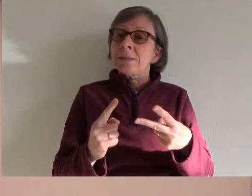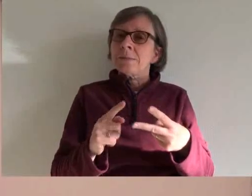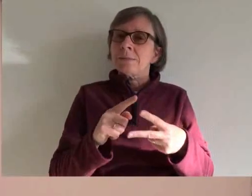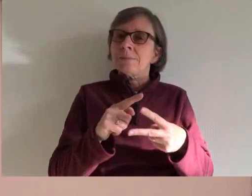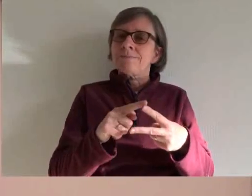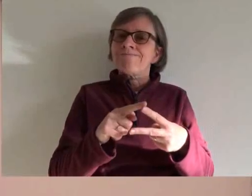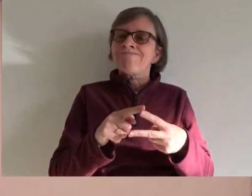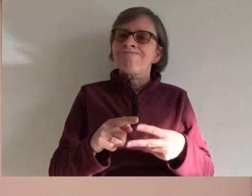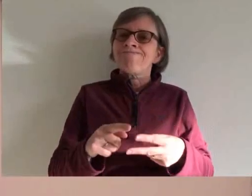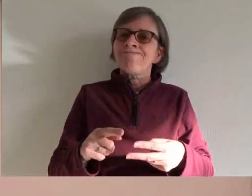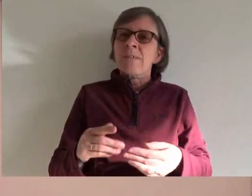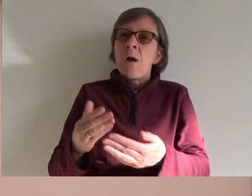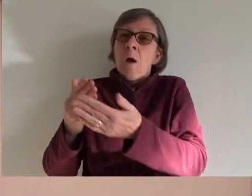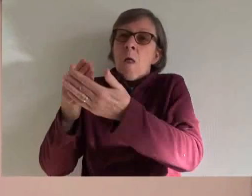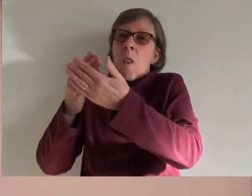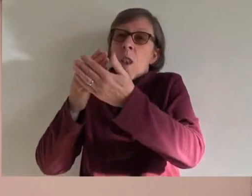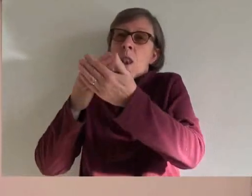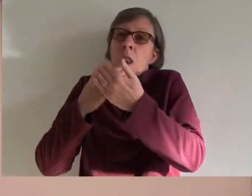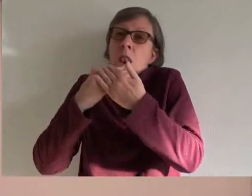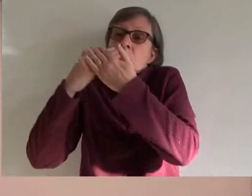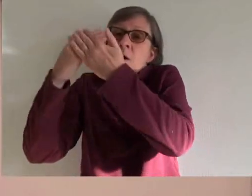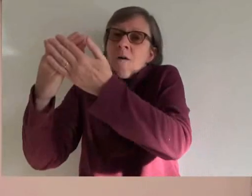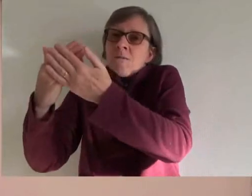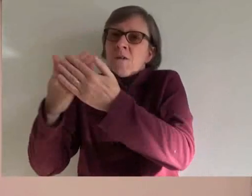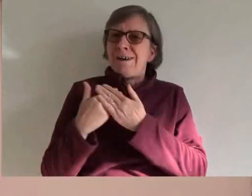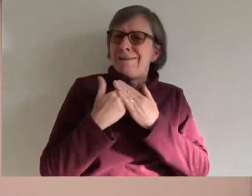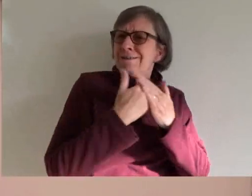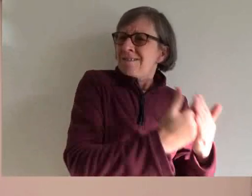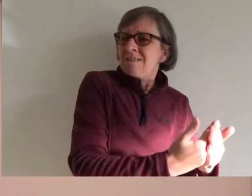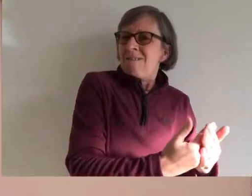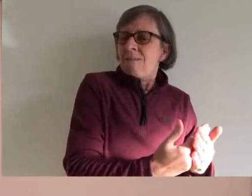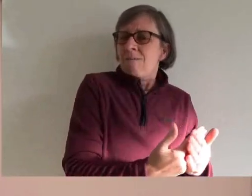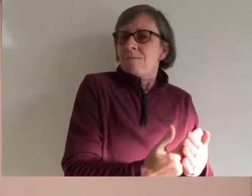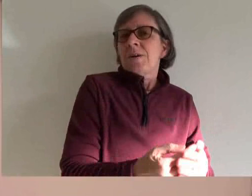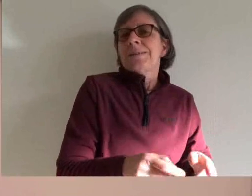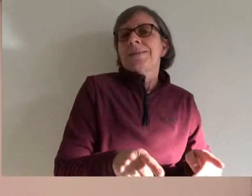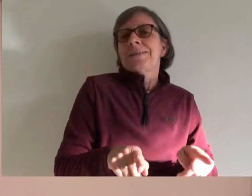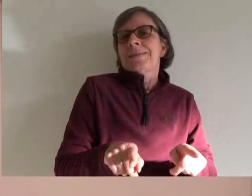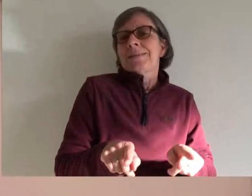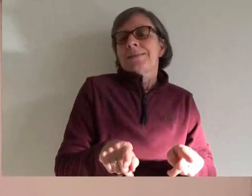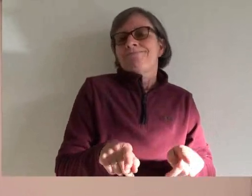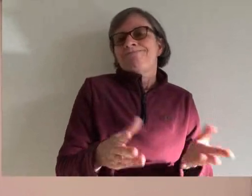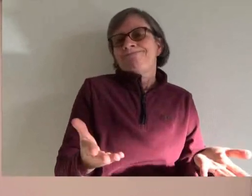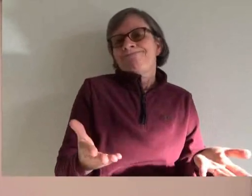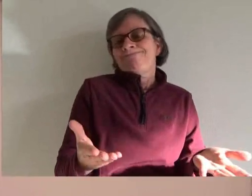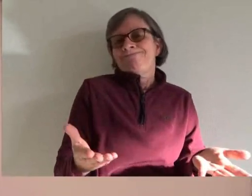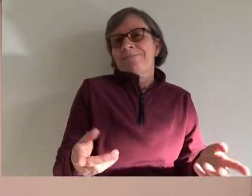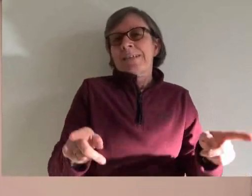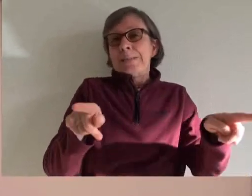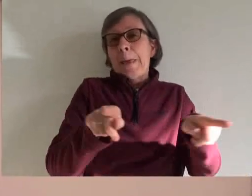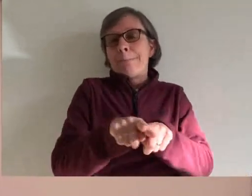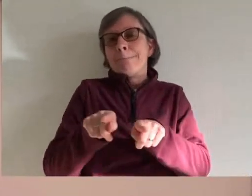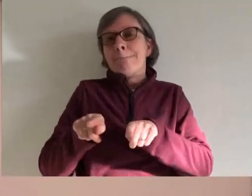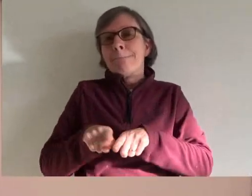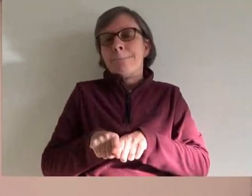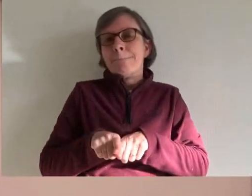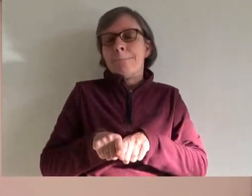with the same love that we have for God. In other words, walk as Jesus walked. It kind of reminds